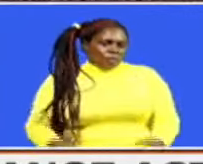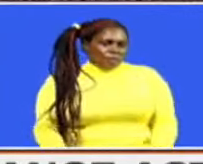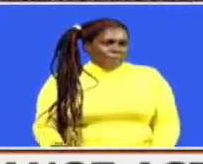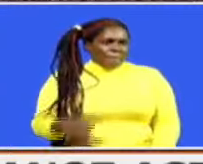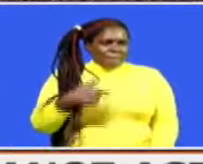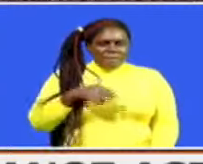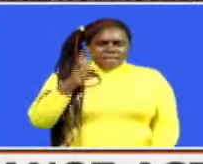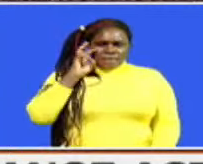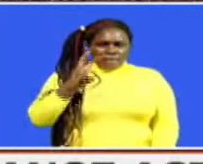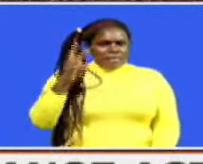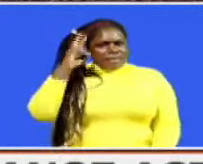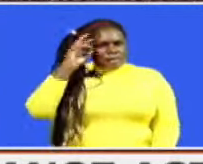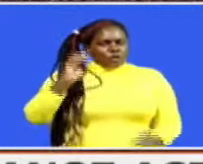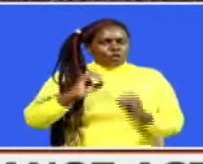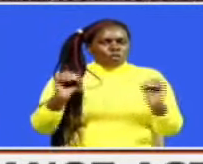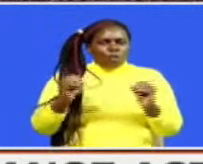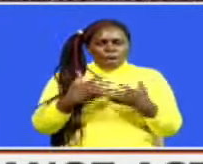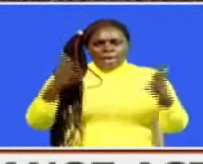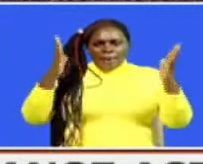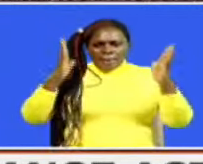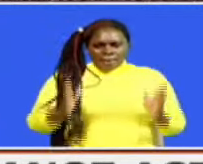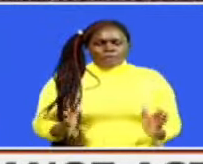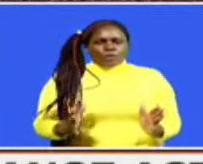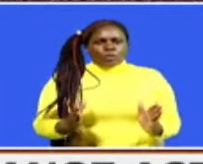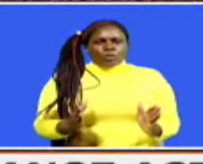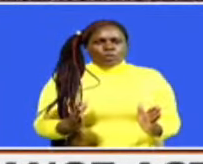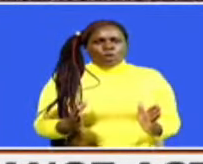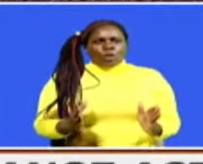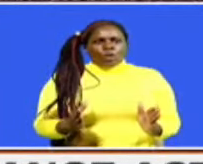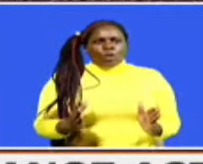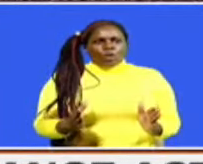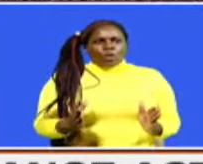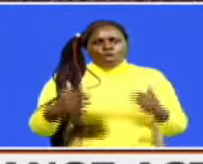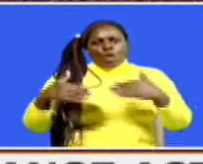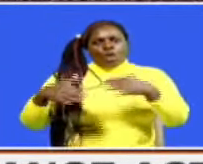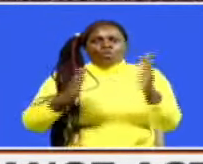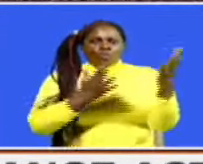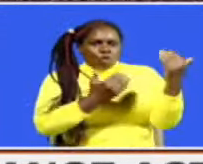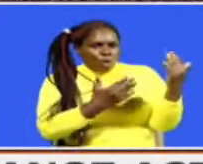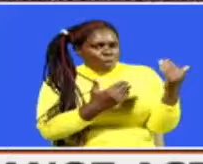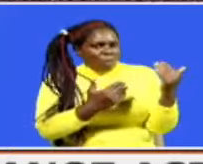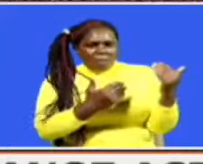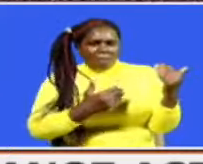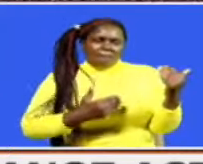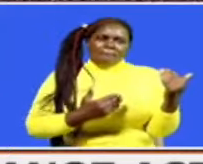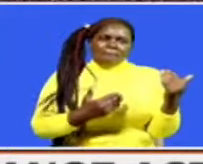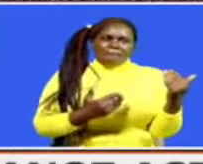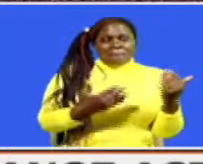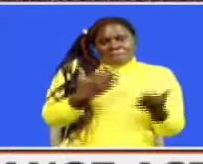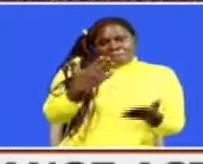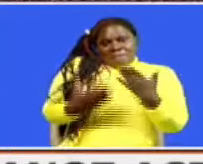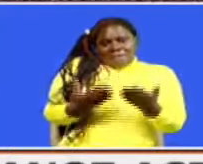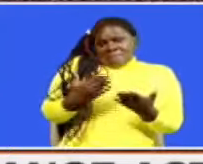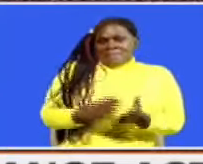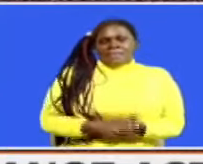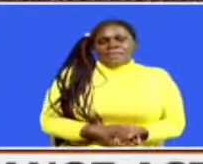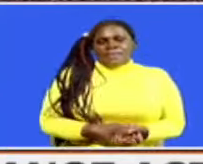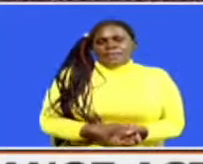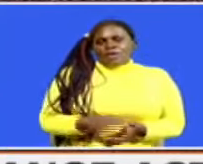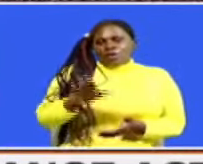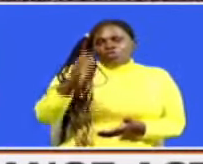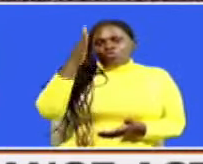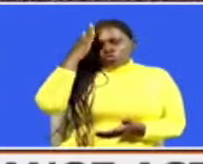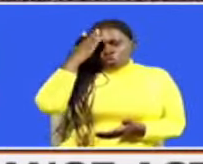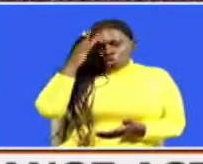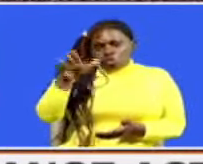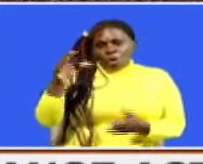yet to see a reason of anyone to lose hope. Unless you know